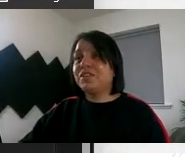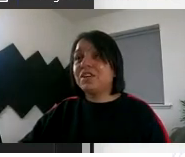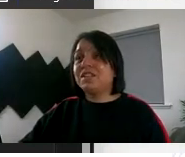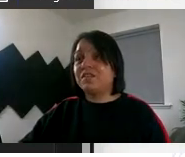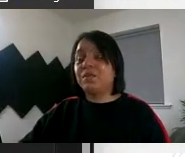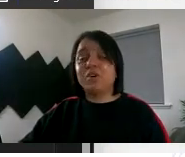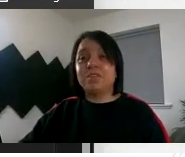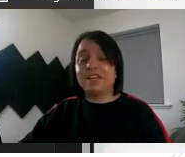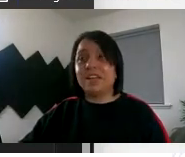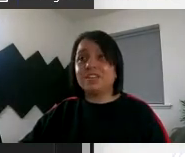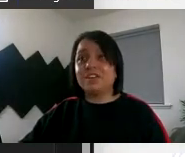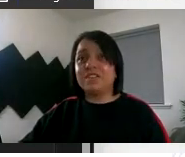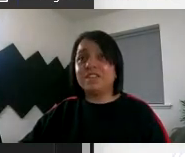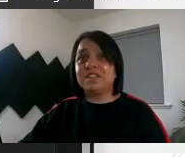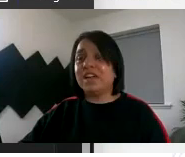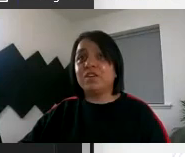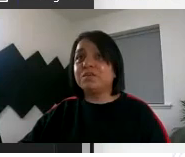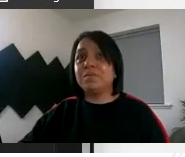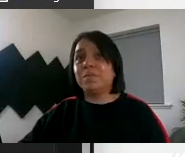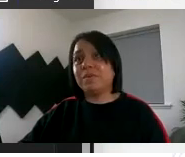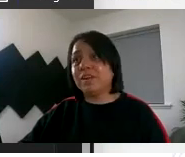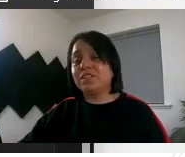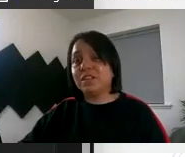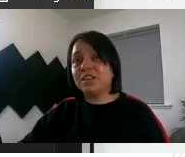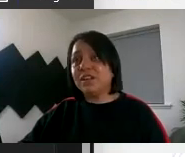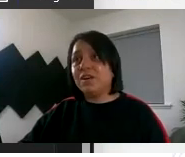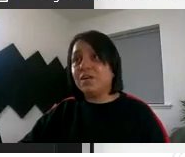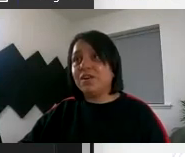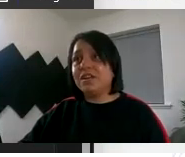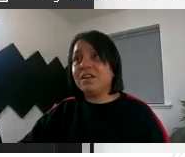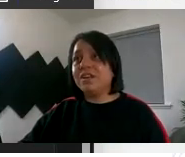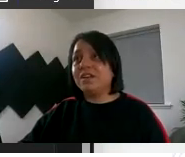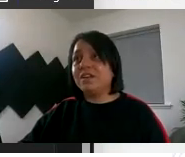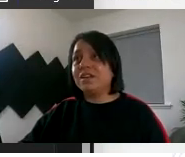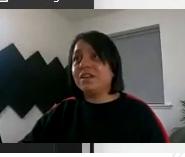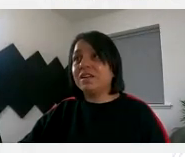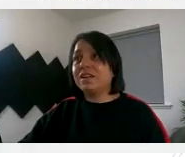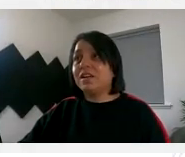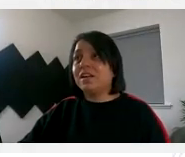Especially, like I said, if you want to come into the care services, they don't speak proper English already.